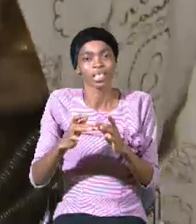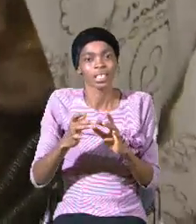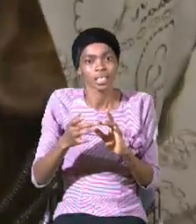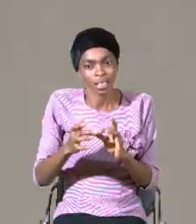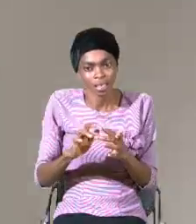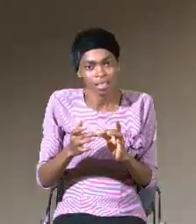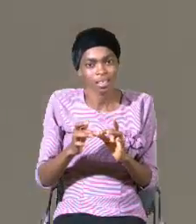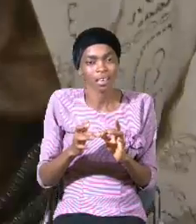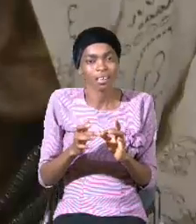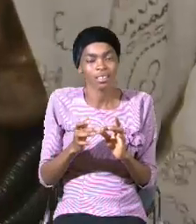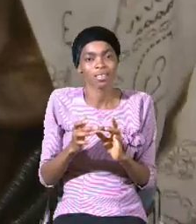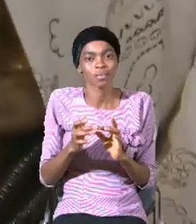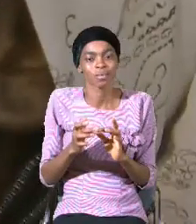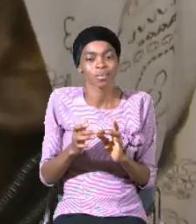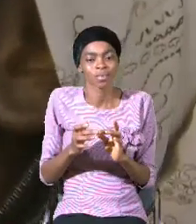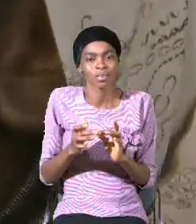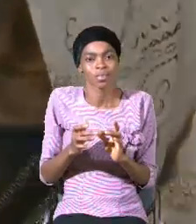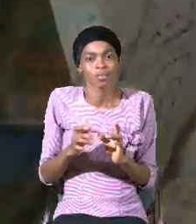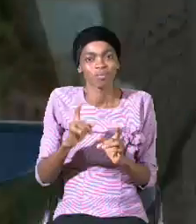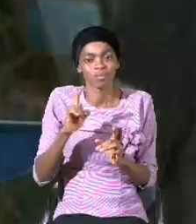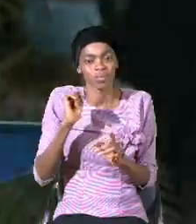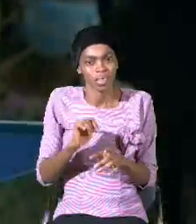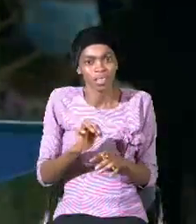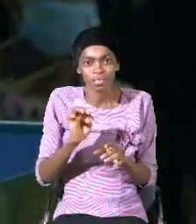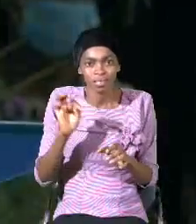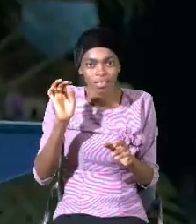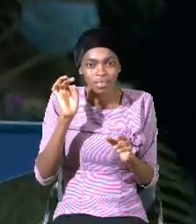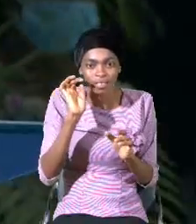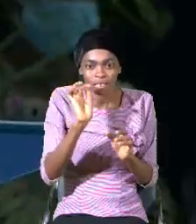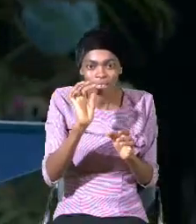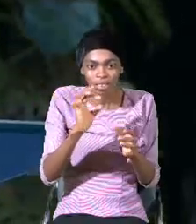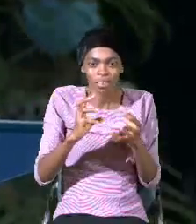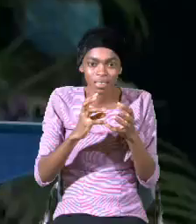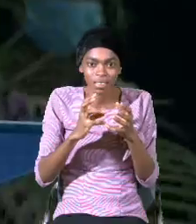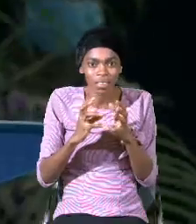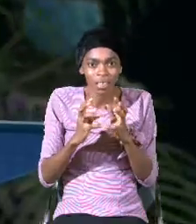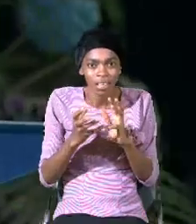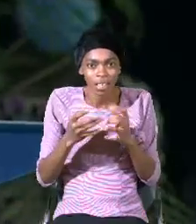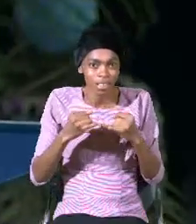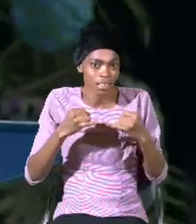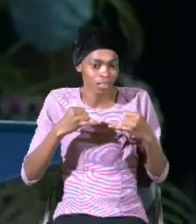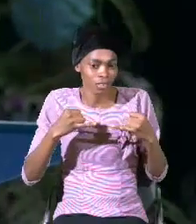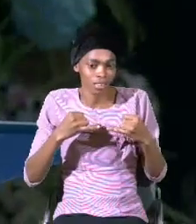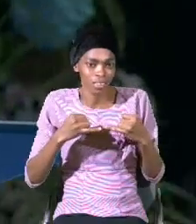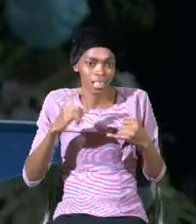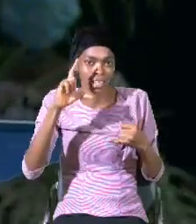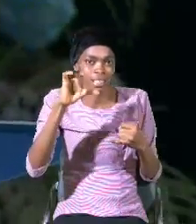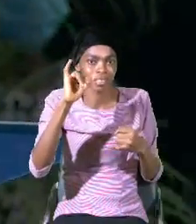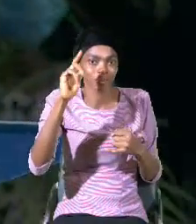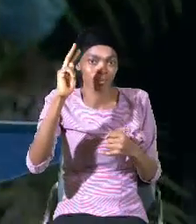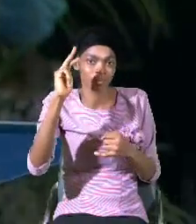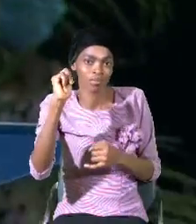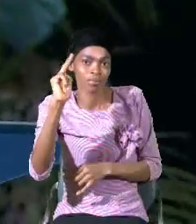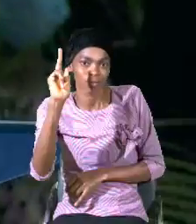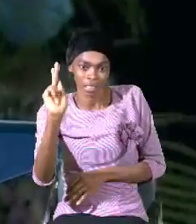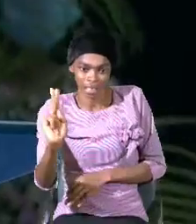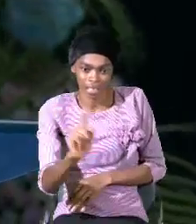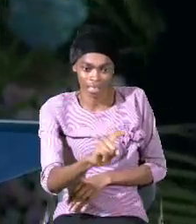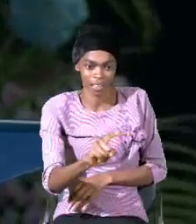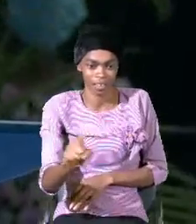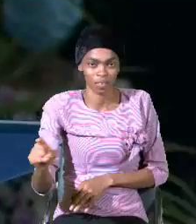use that link on your screen. Make sure you click on it and provide your